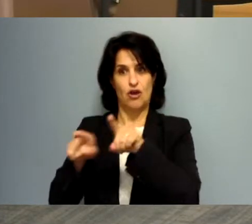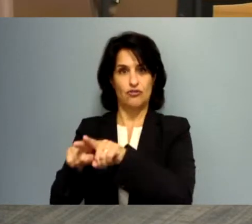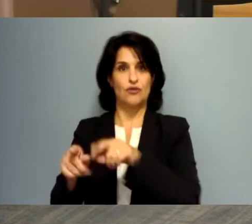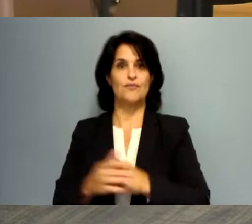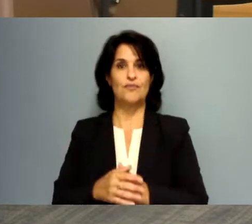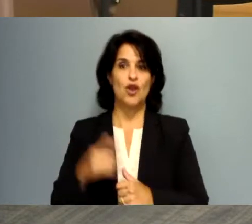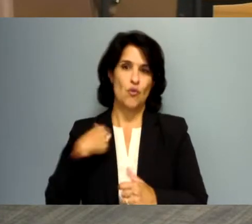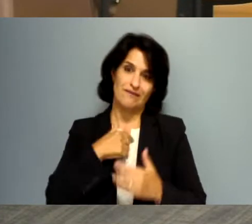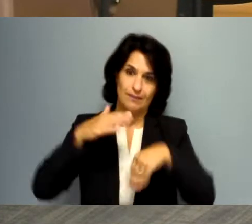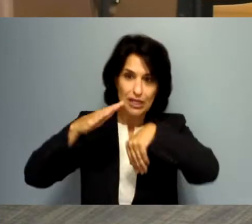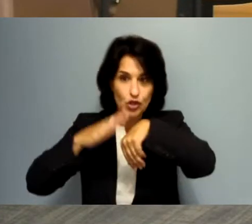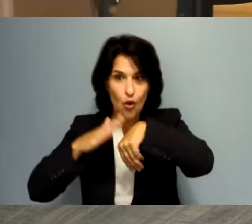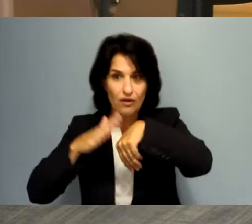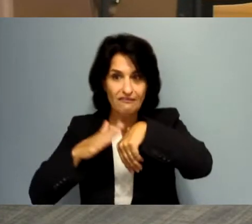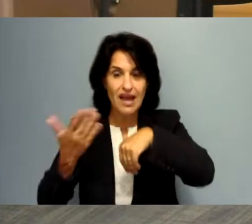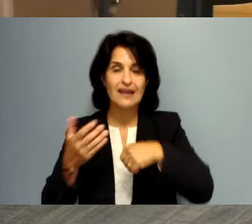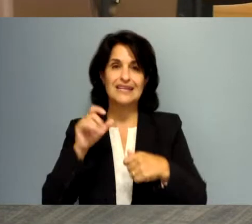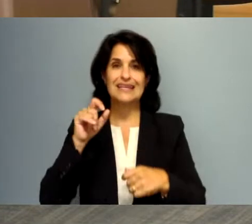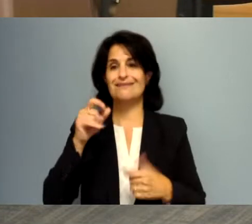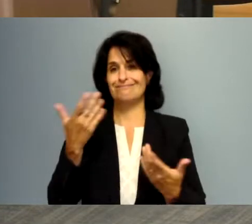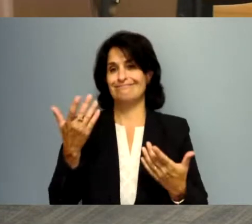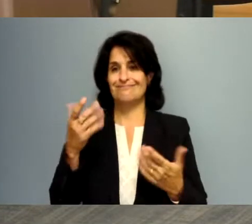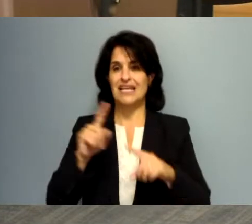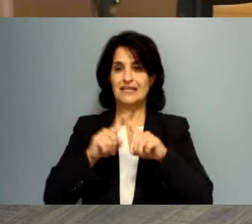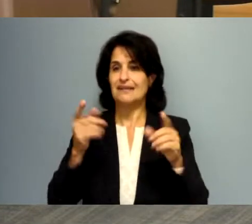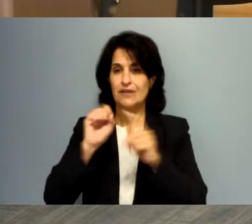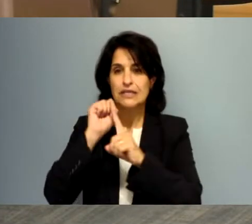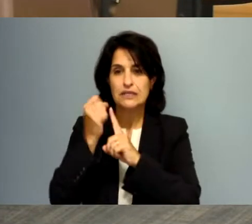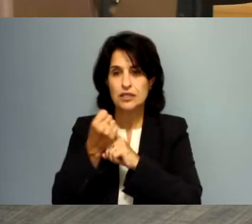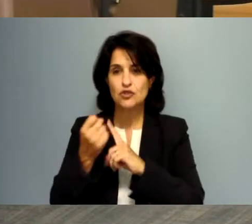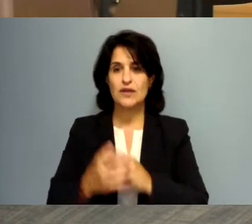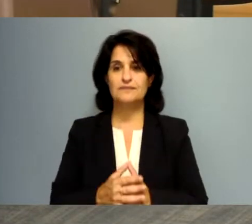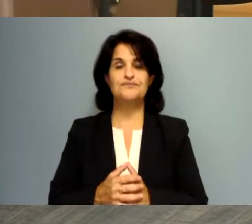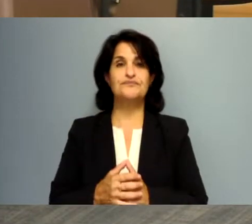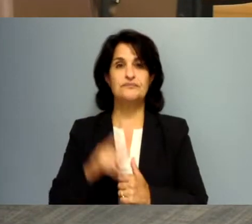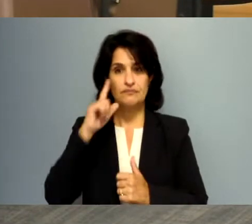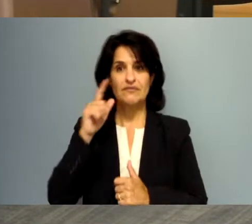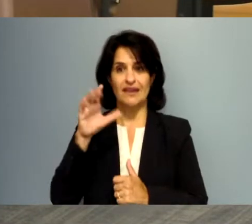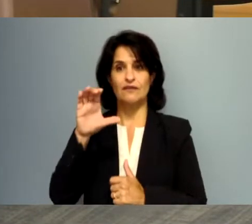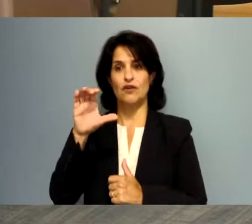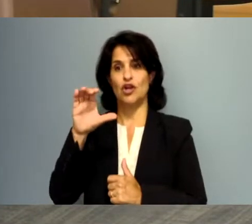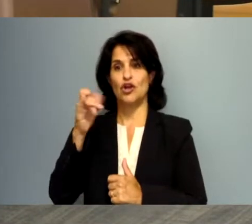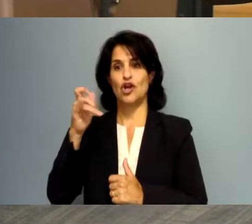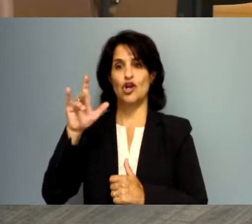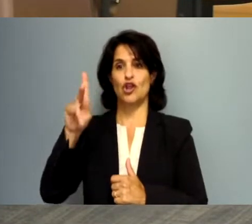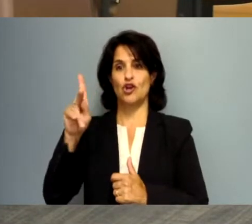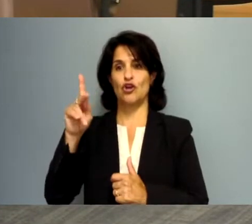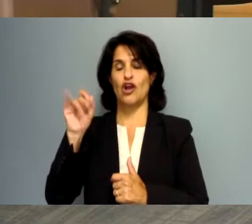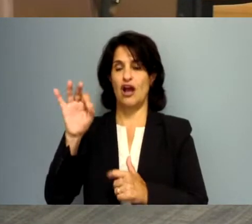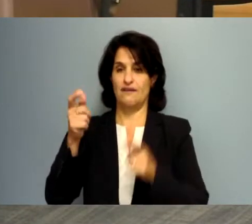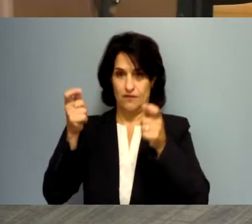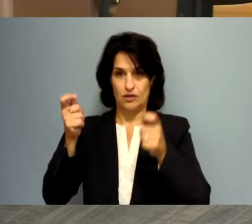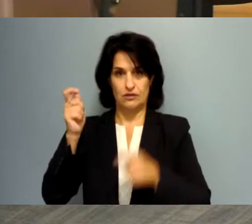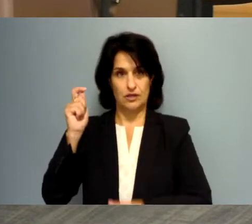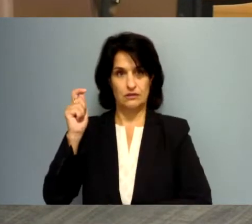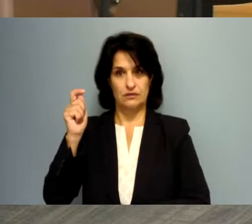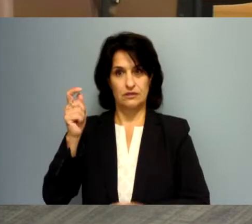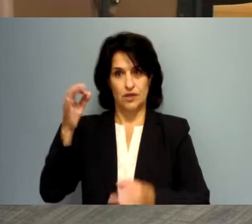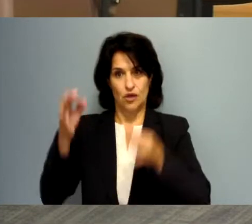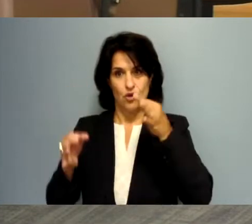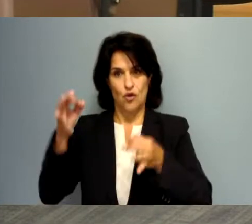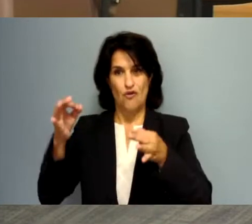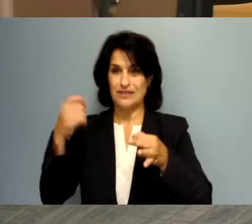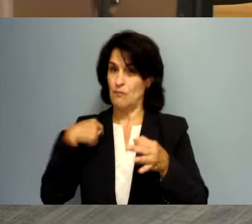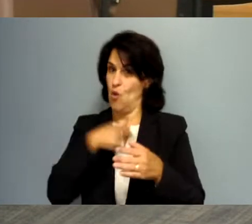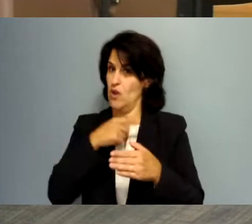be notified in cases, and I think by the clerk of courts, so we have to work on that. But we're all confident we can make this